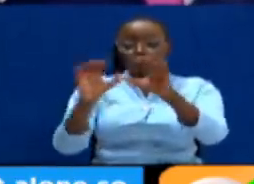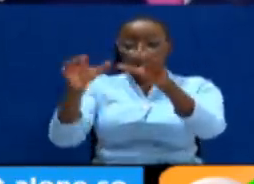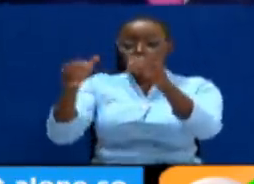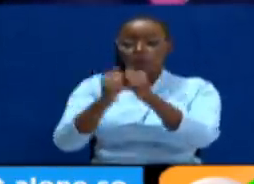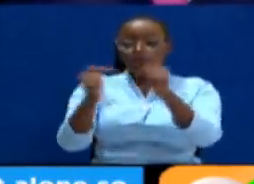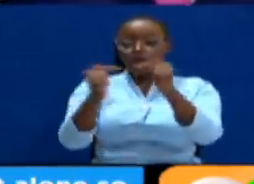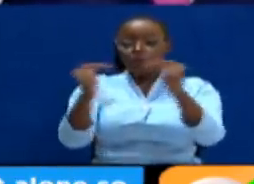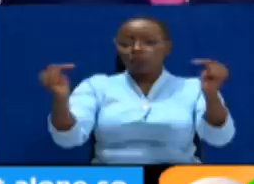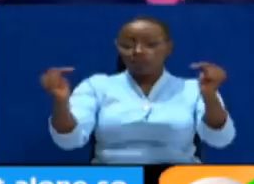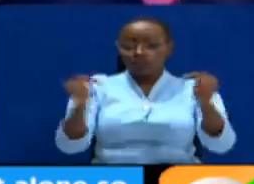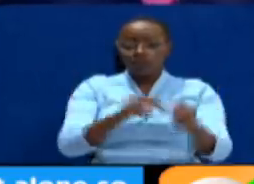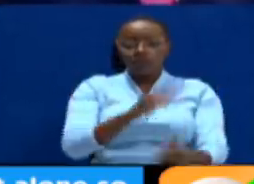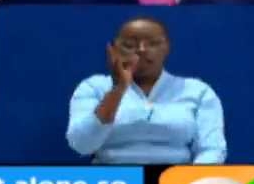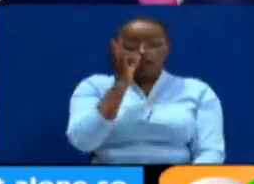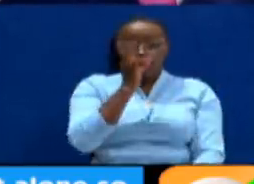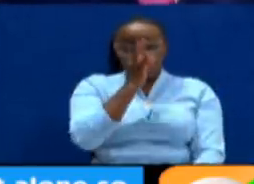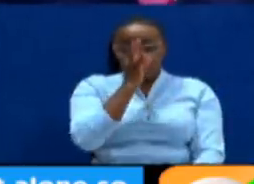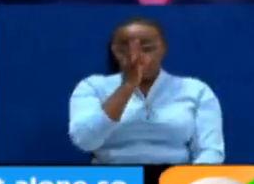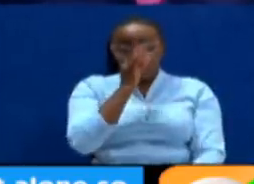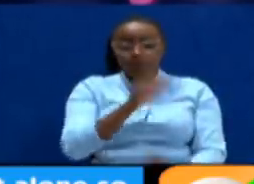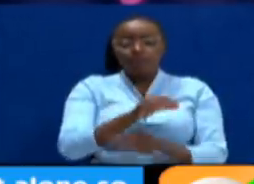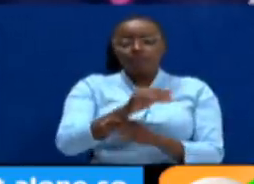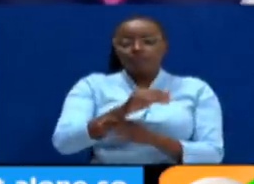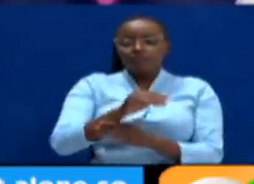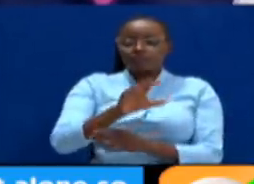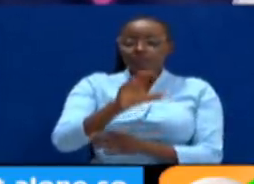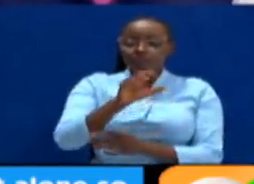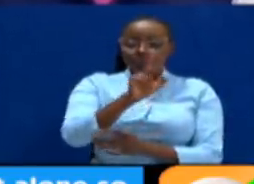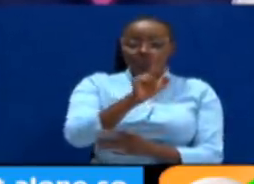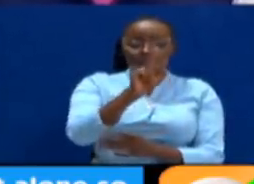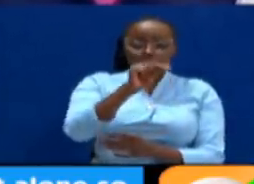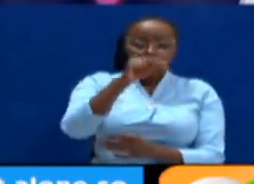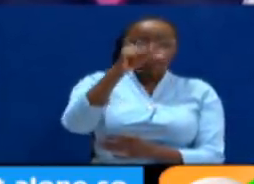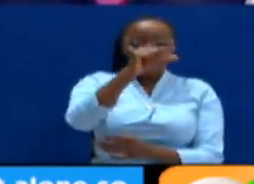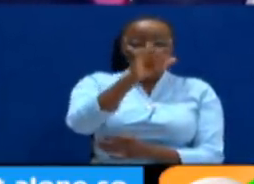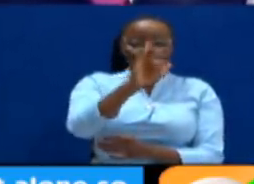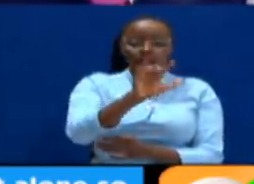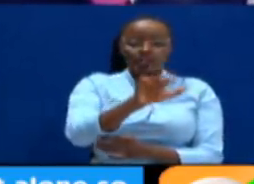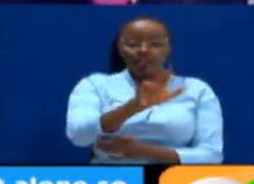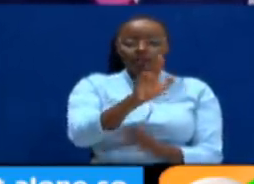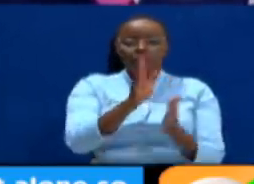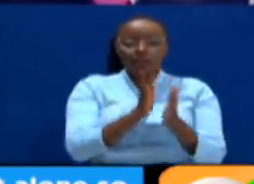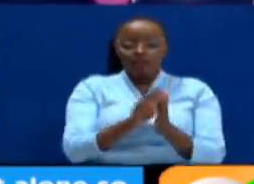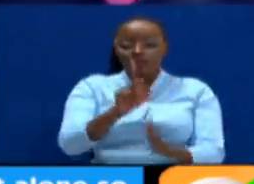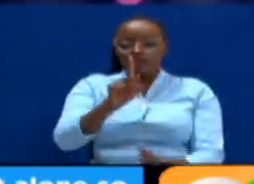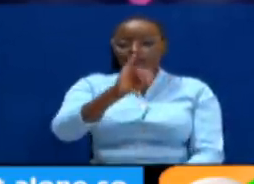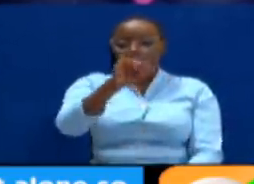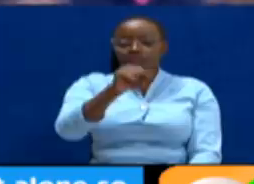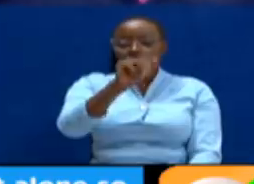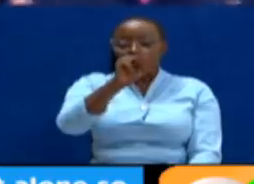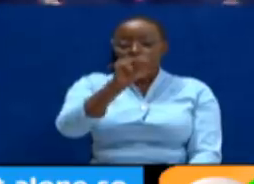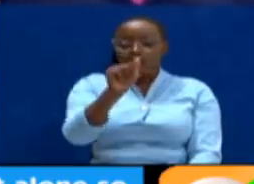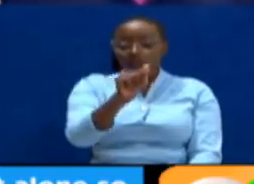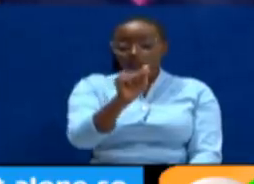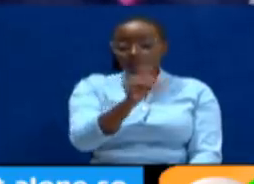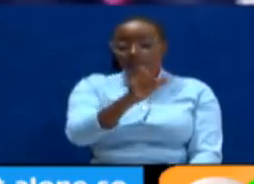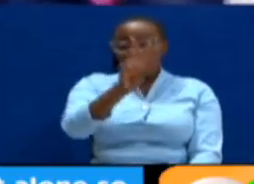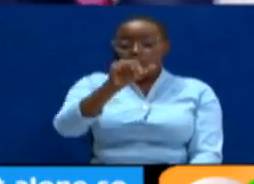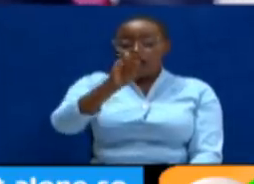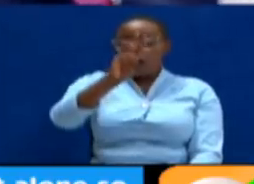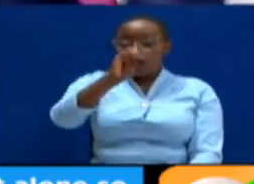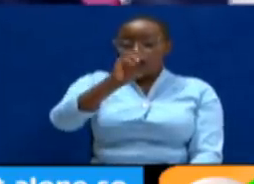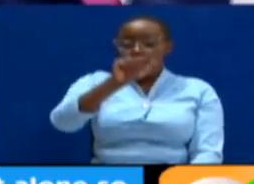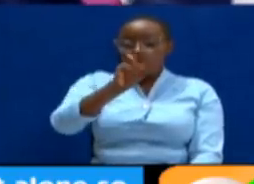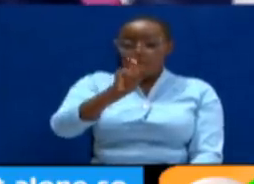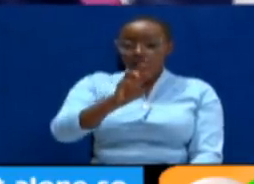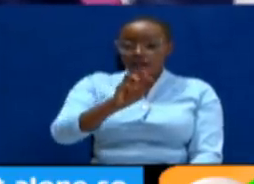with the opposition, Mwai Kibaki, Charity Ngilu, and also Kijana Wamalwa. When you look at all these